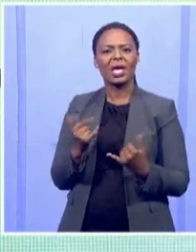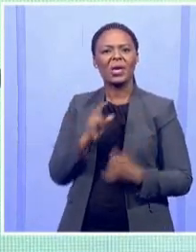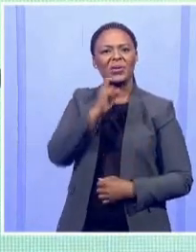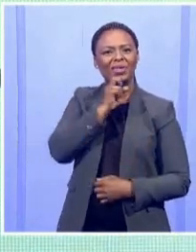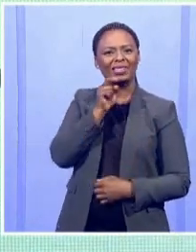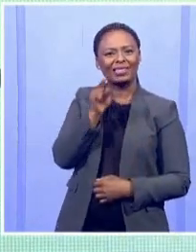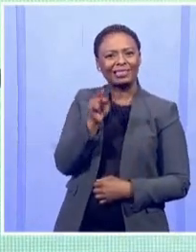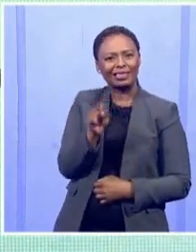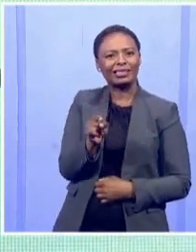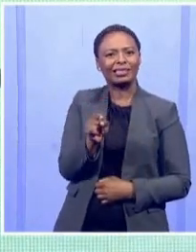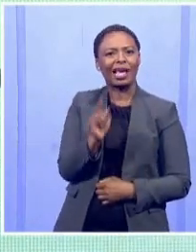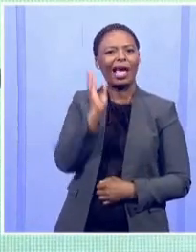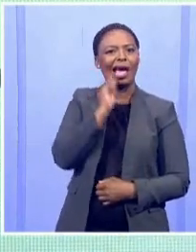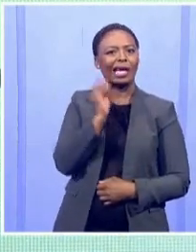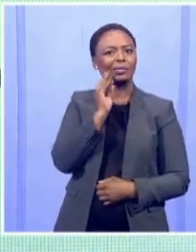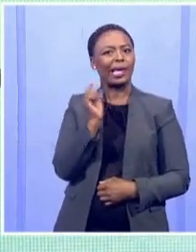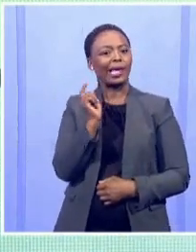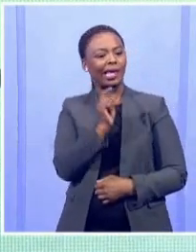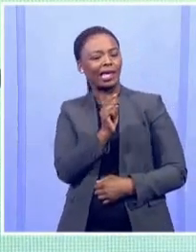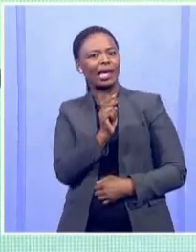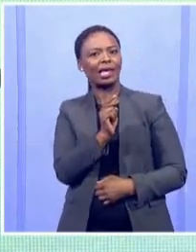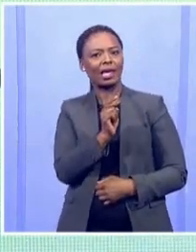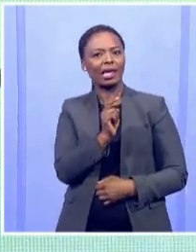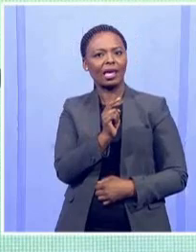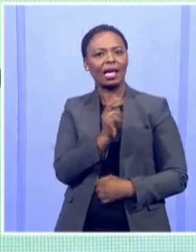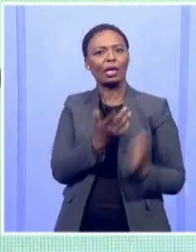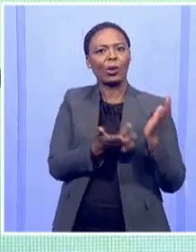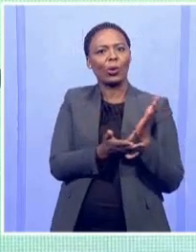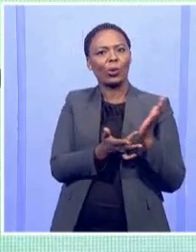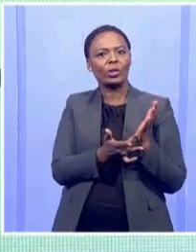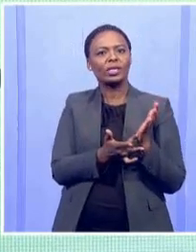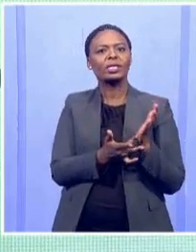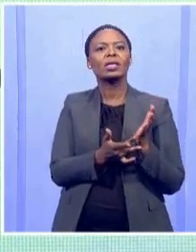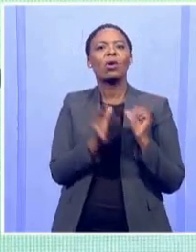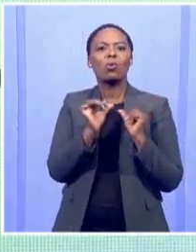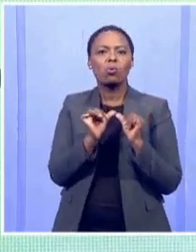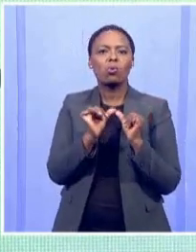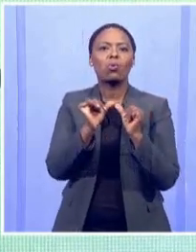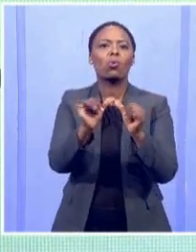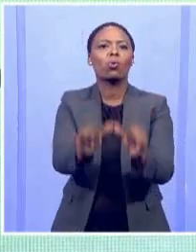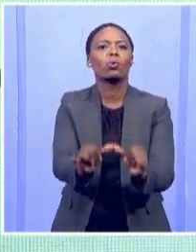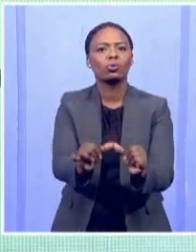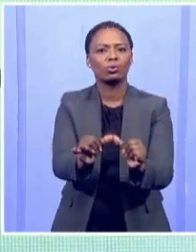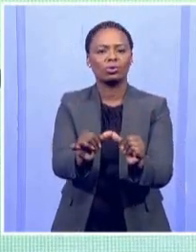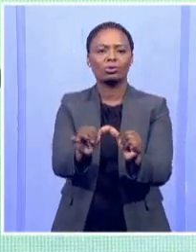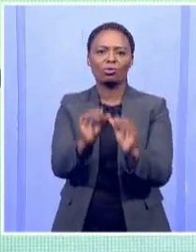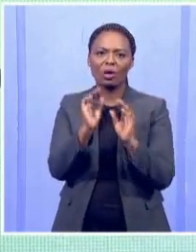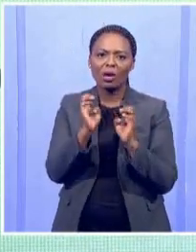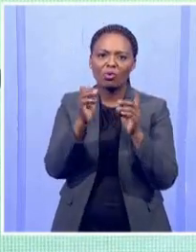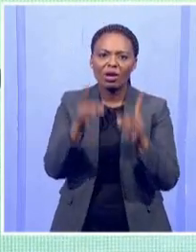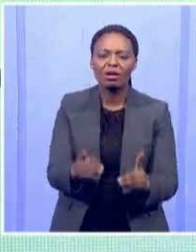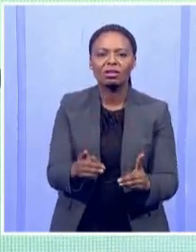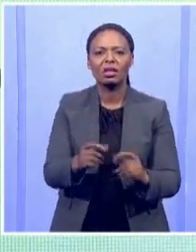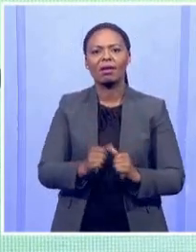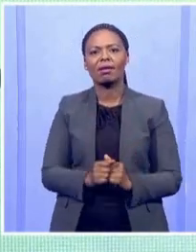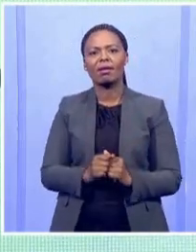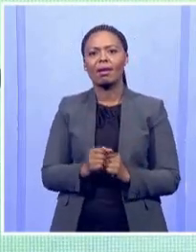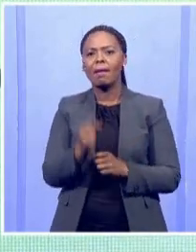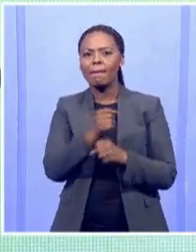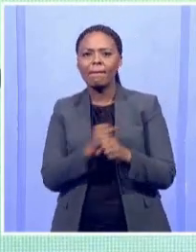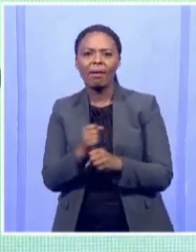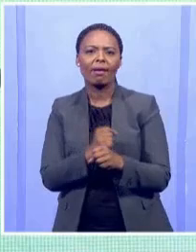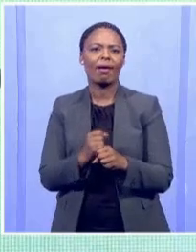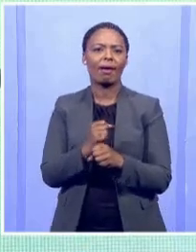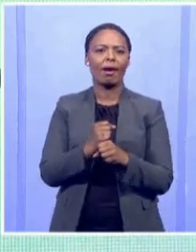this experience in terms of continuous education, continuous medical